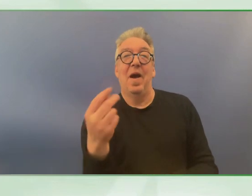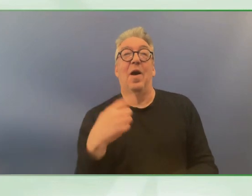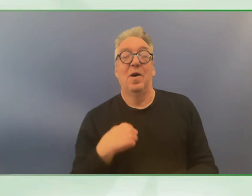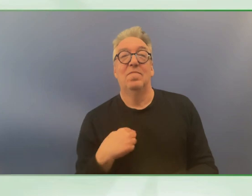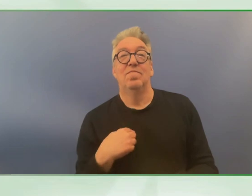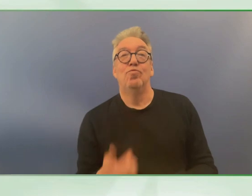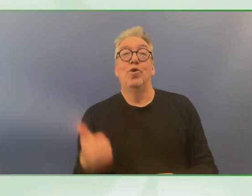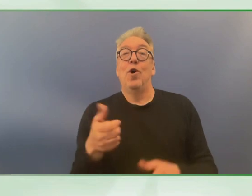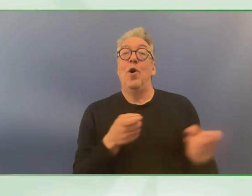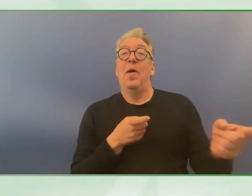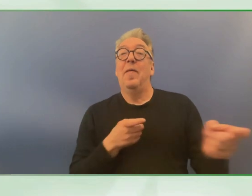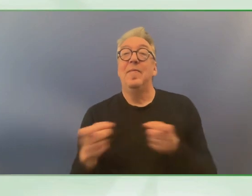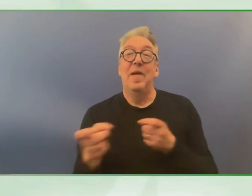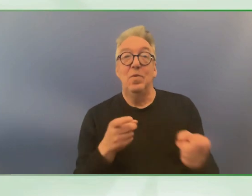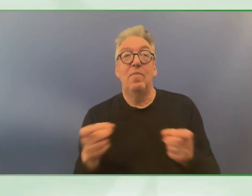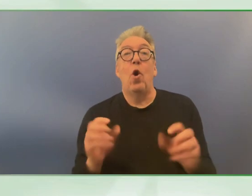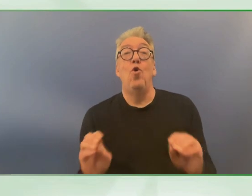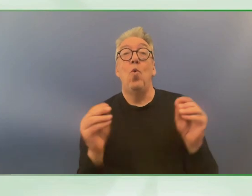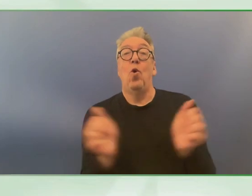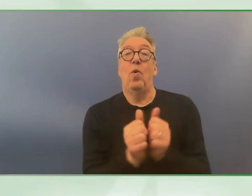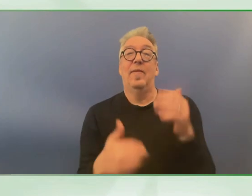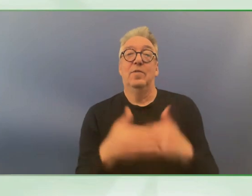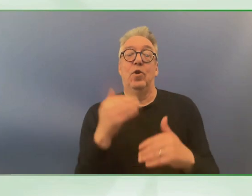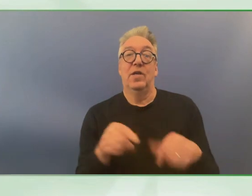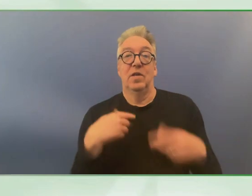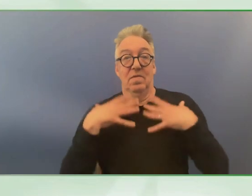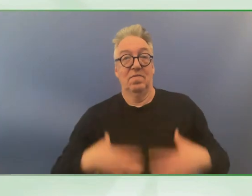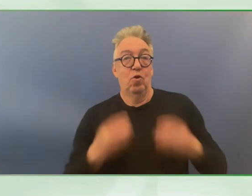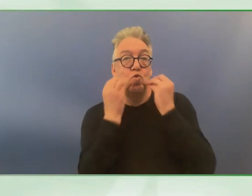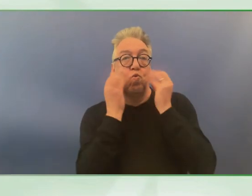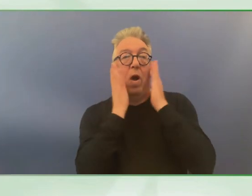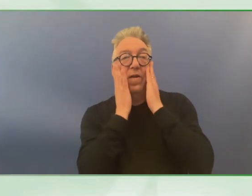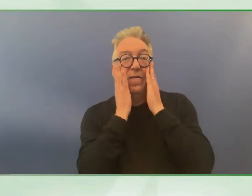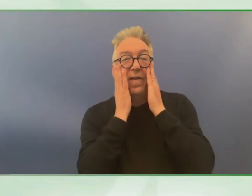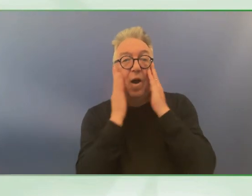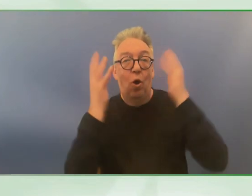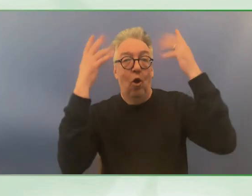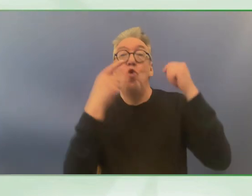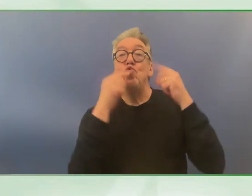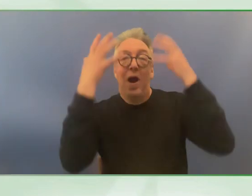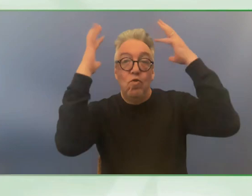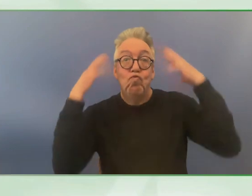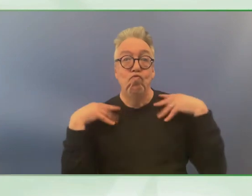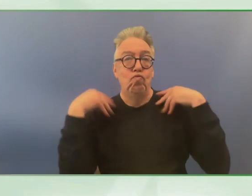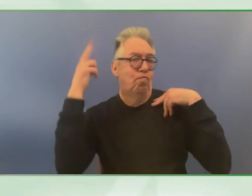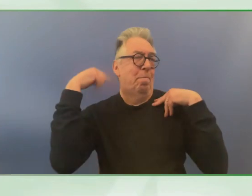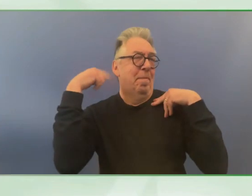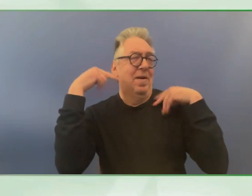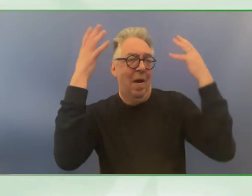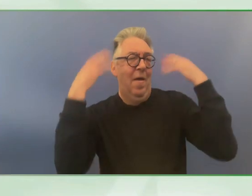Forum. I'm a white woman with long red-colored hair, and I'm wearing black